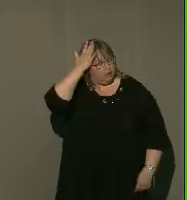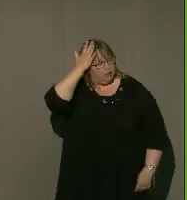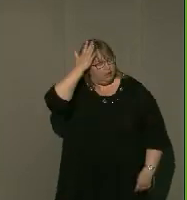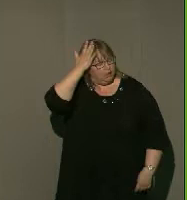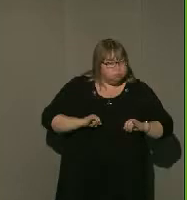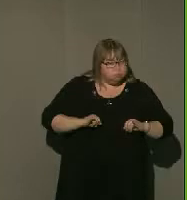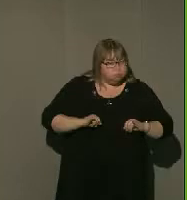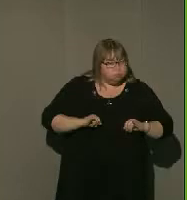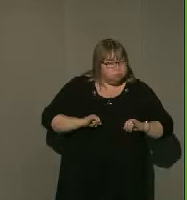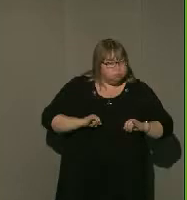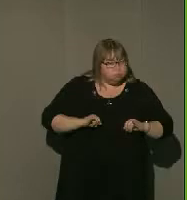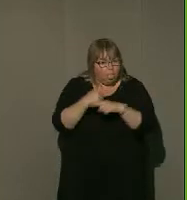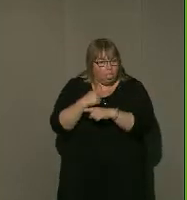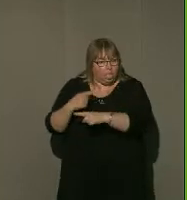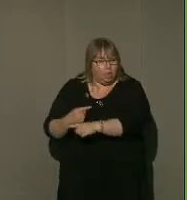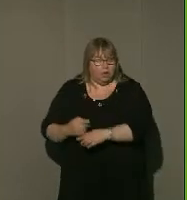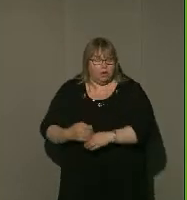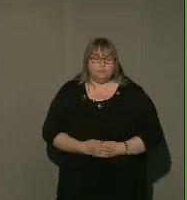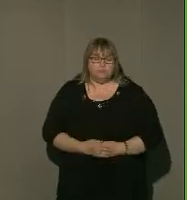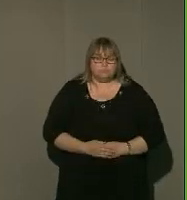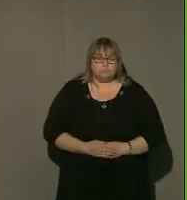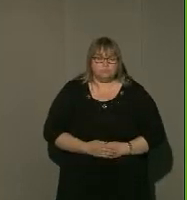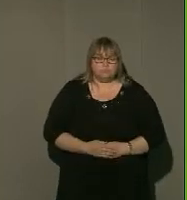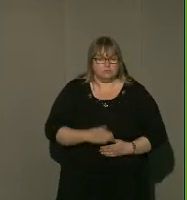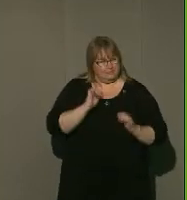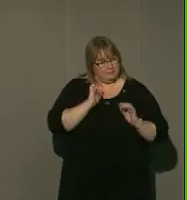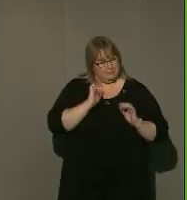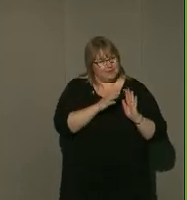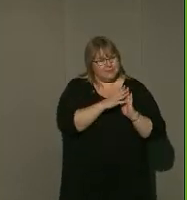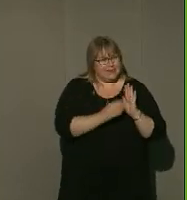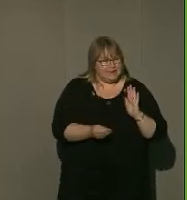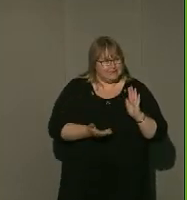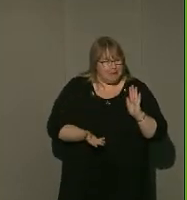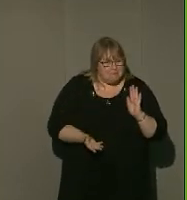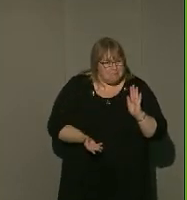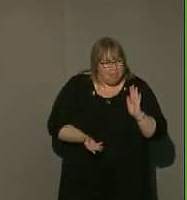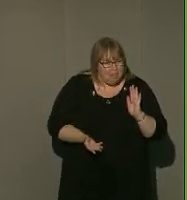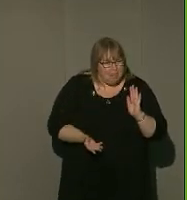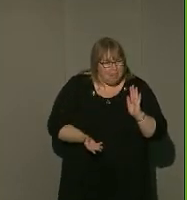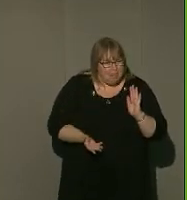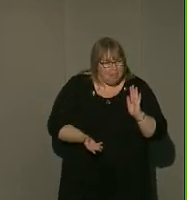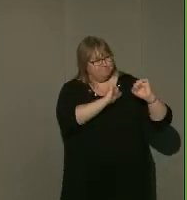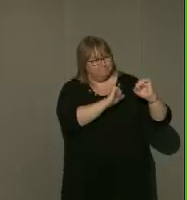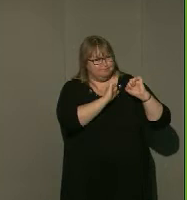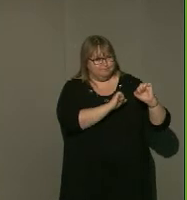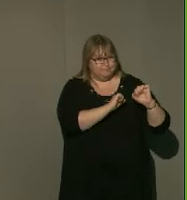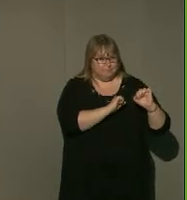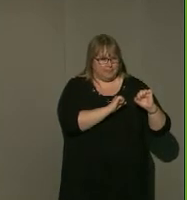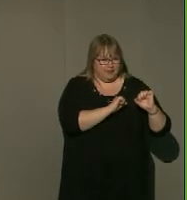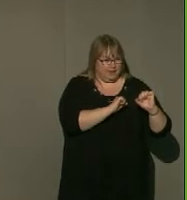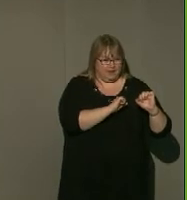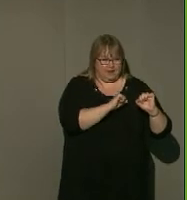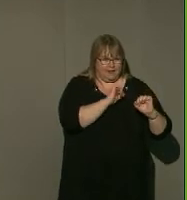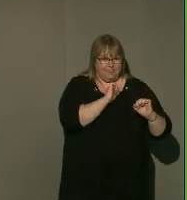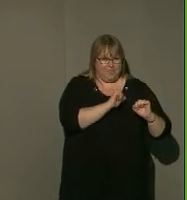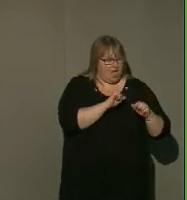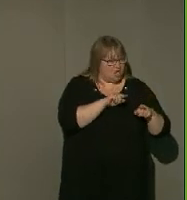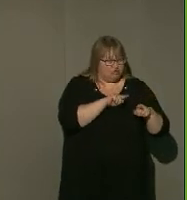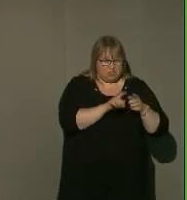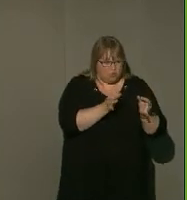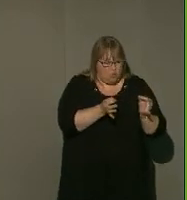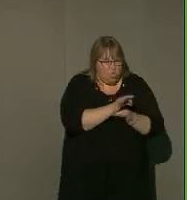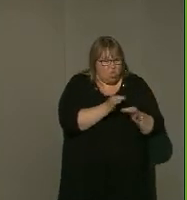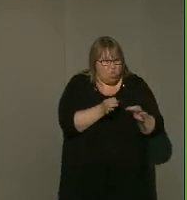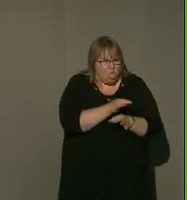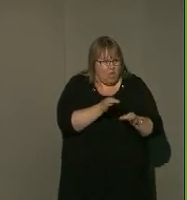And, you know, this is just another example of its kind of blunt use as a means to